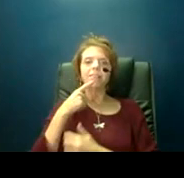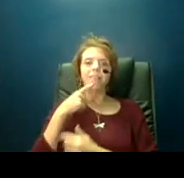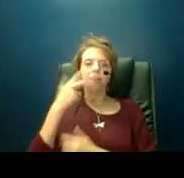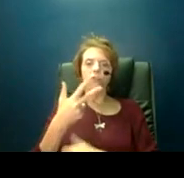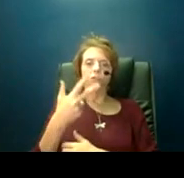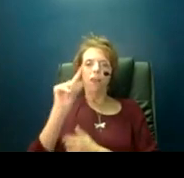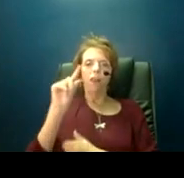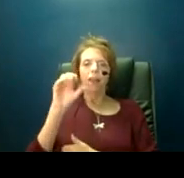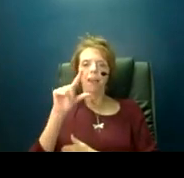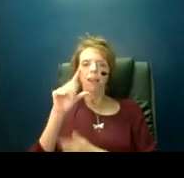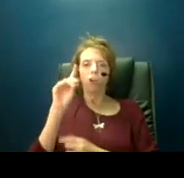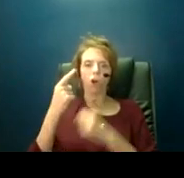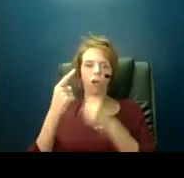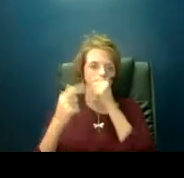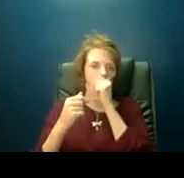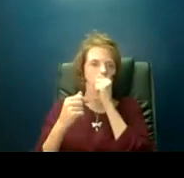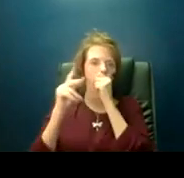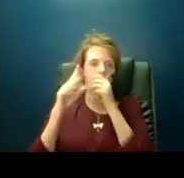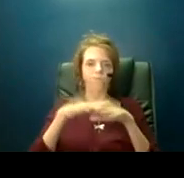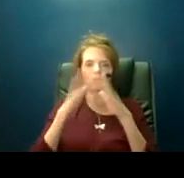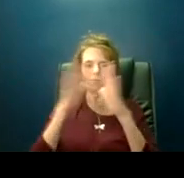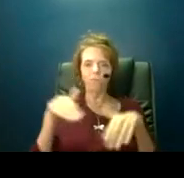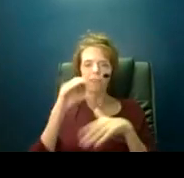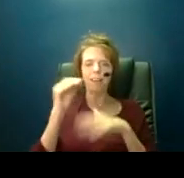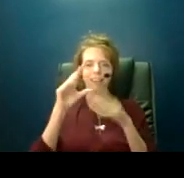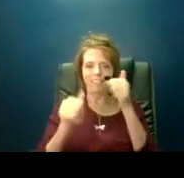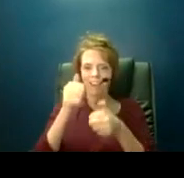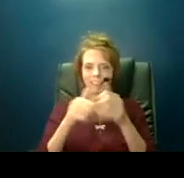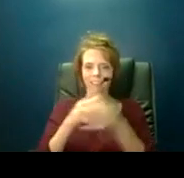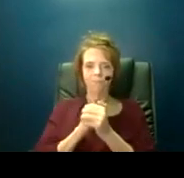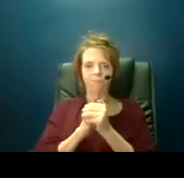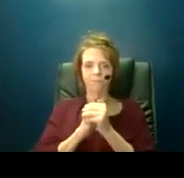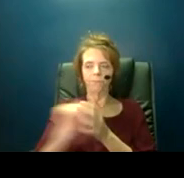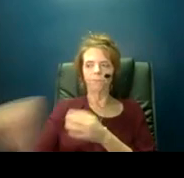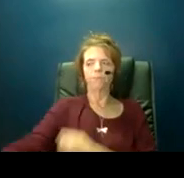And the house, you know, just combining visuals and text.